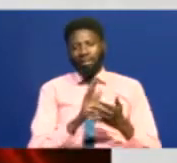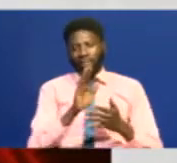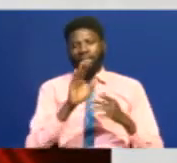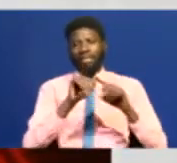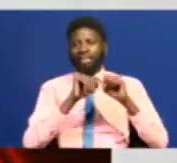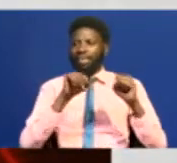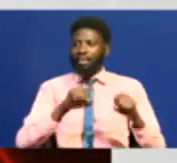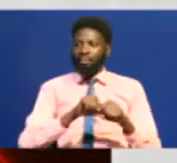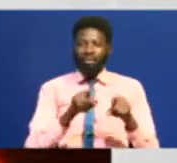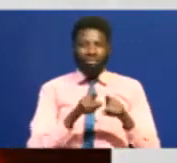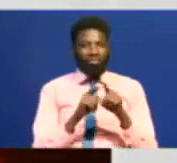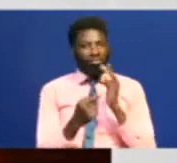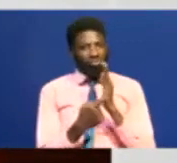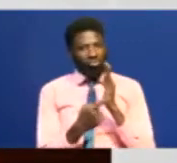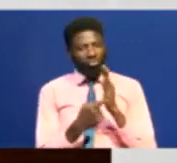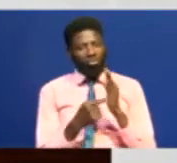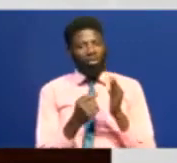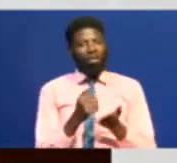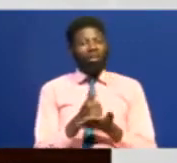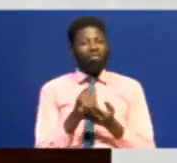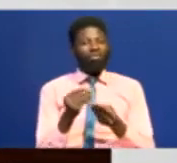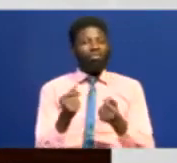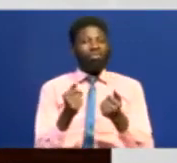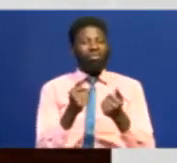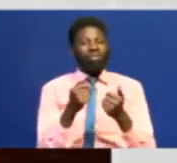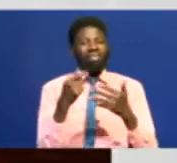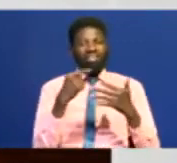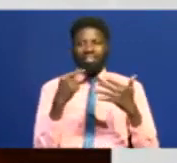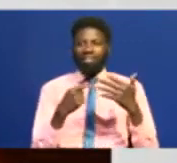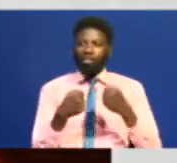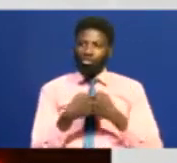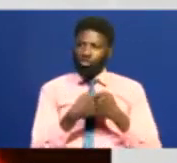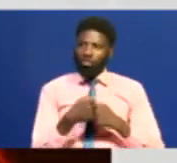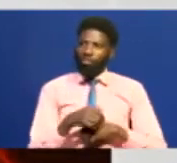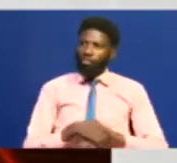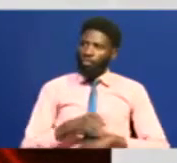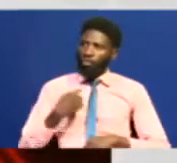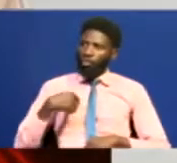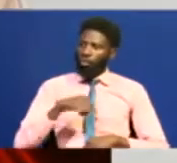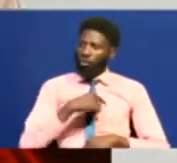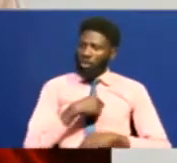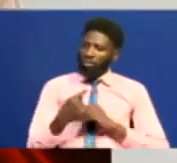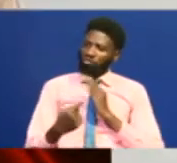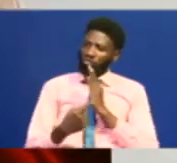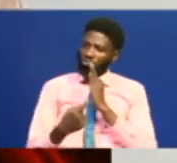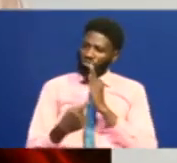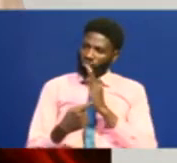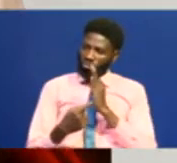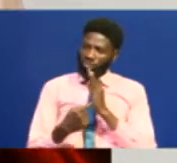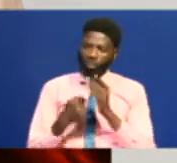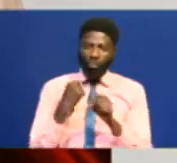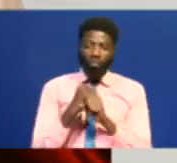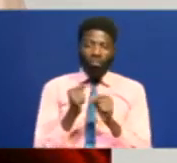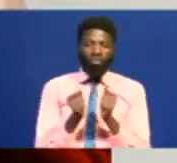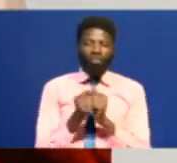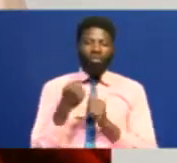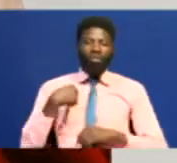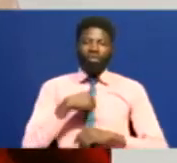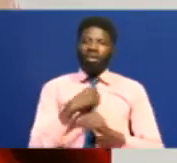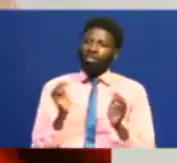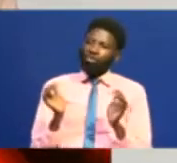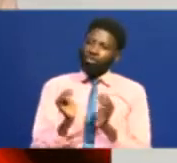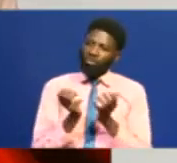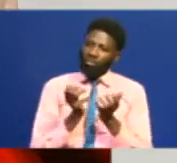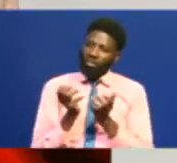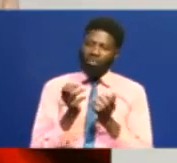technological advancement address those key challenges? Okay, so we keep abreast with technology. Yeah, okay. Like we're a startup, so it is important